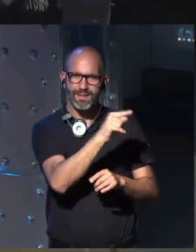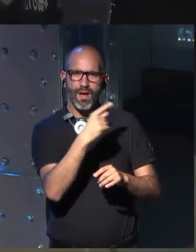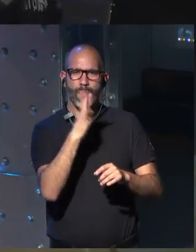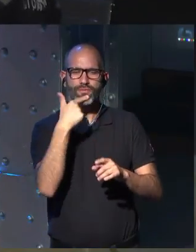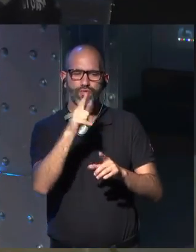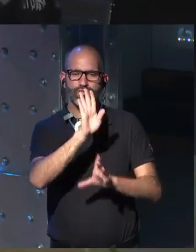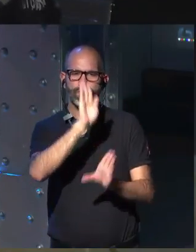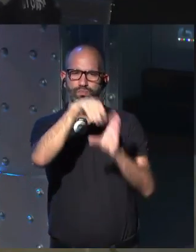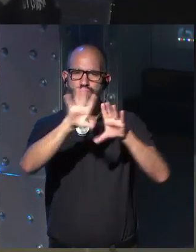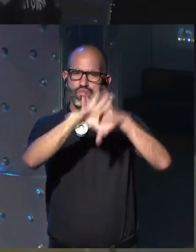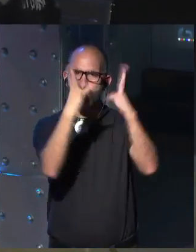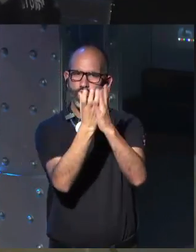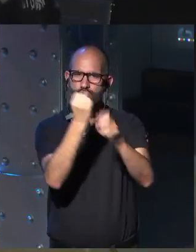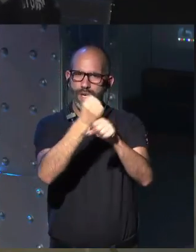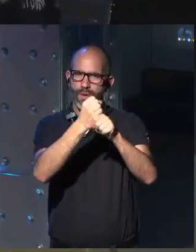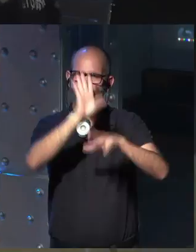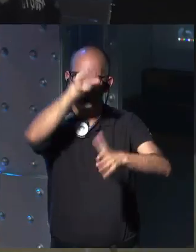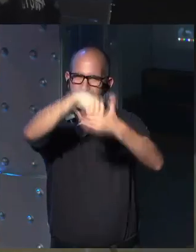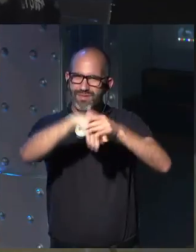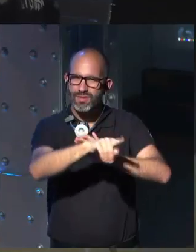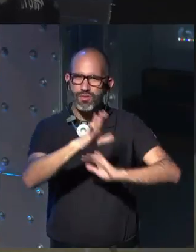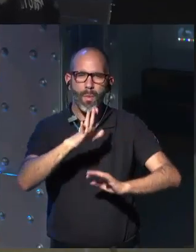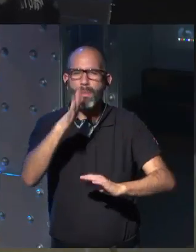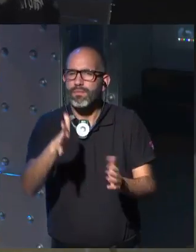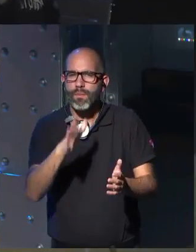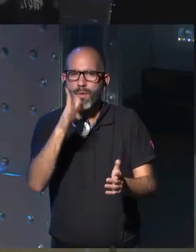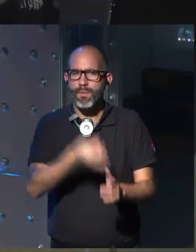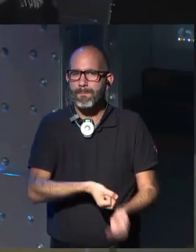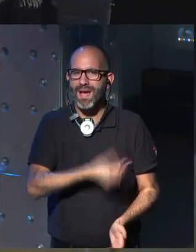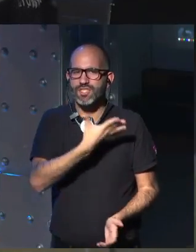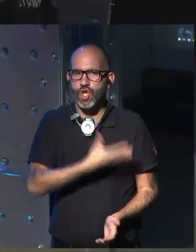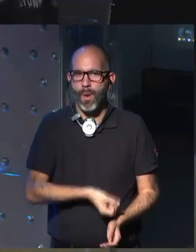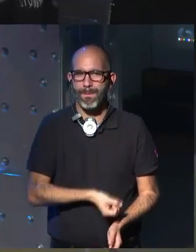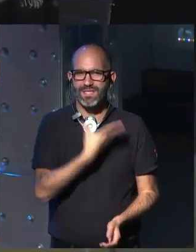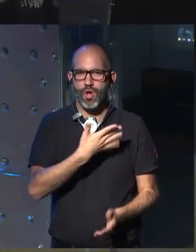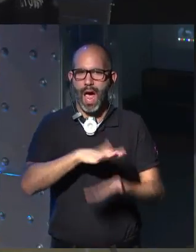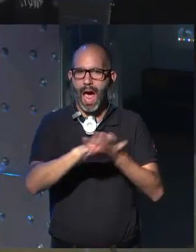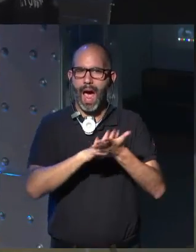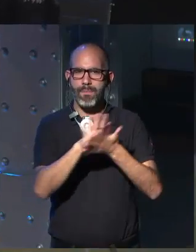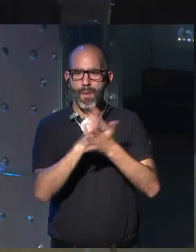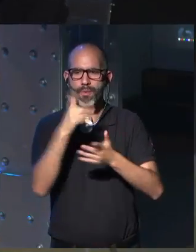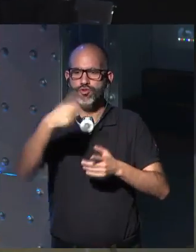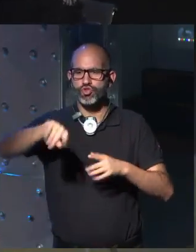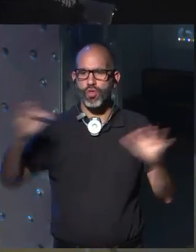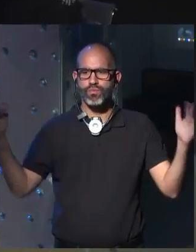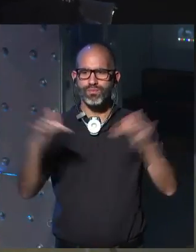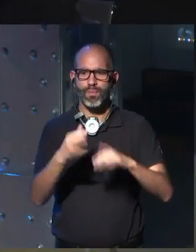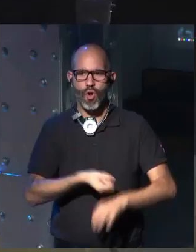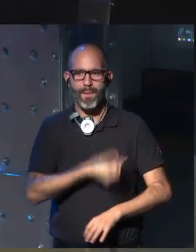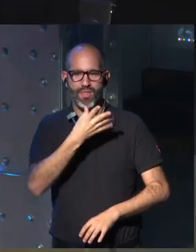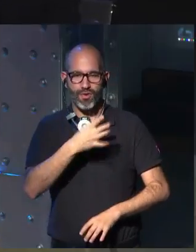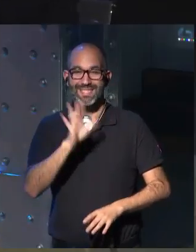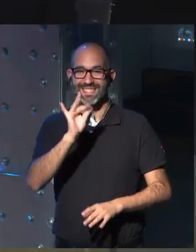to do with passion, and for me, passion with respect to all these things we're talking about is a wonderful word. It defines very well why we're all